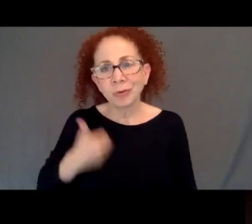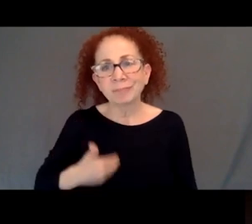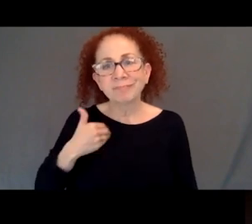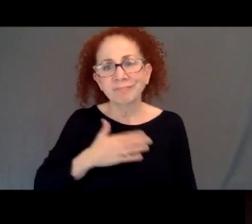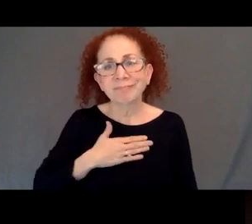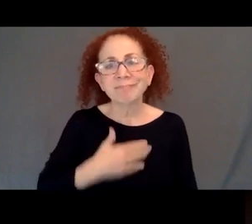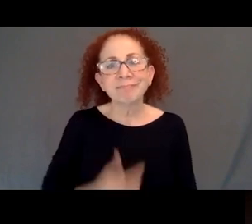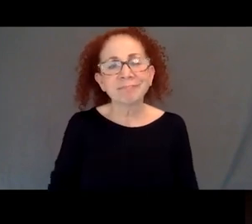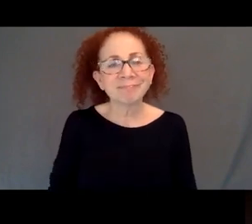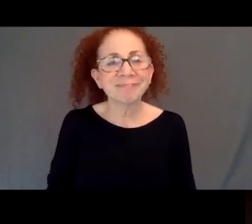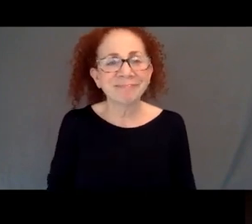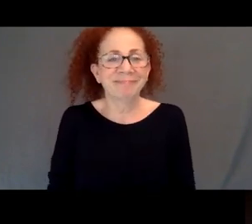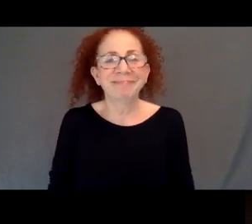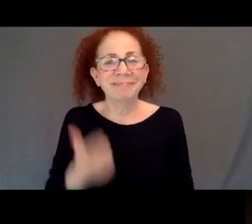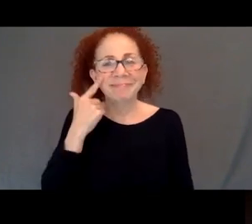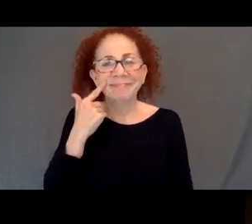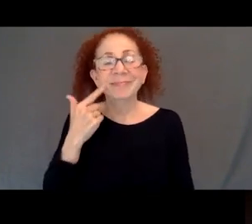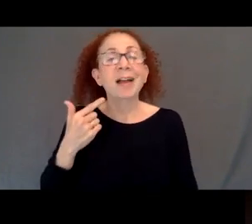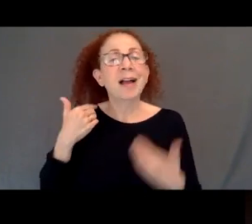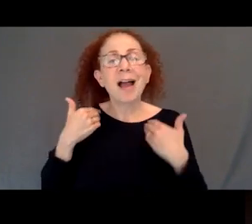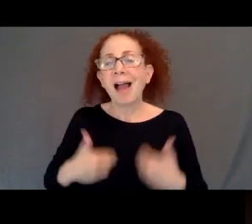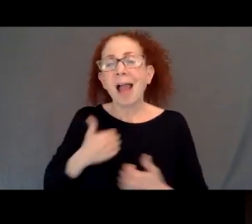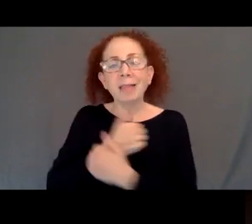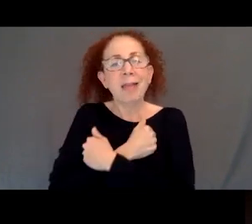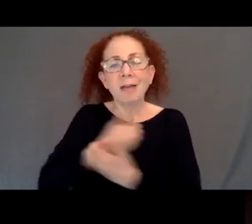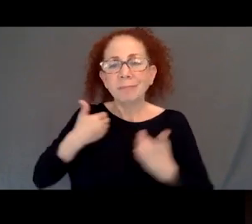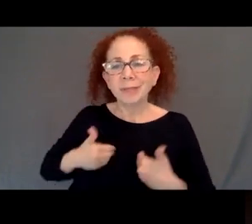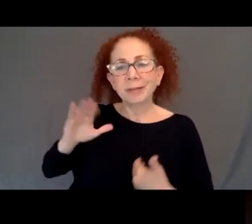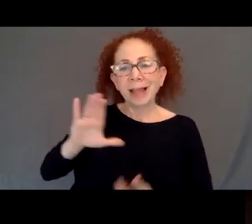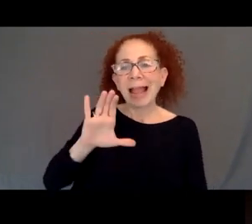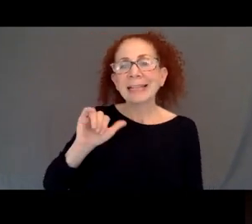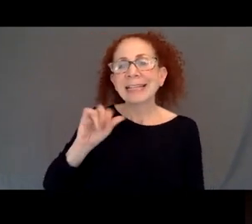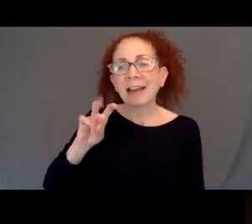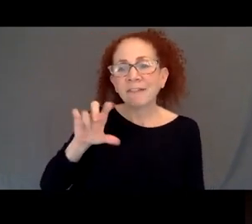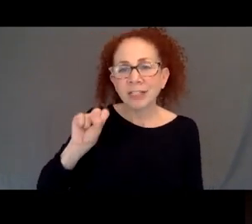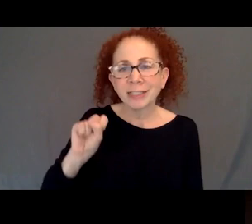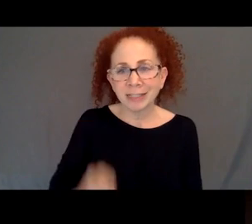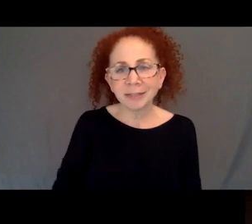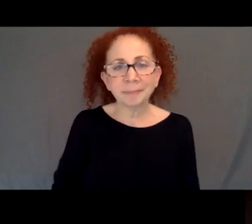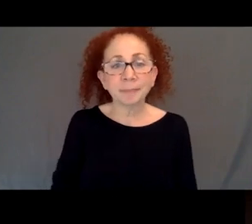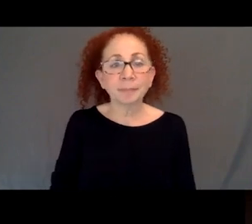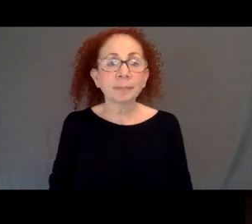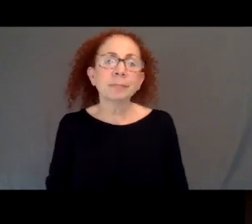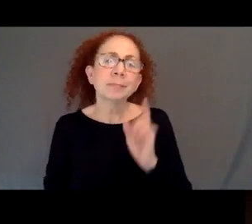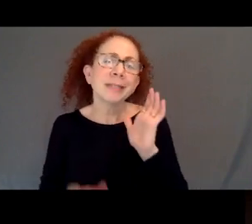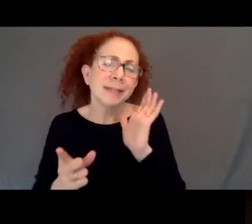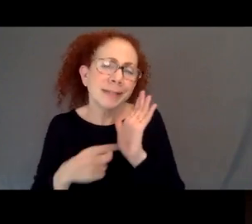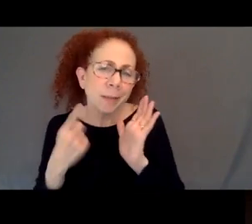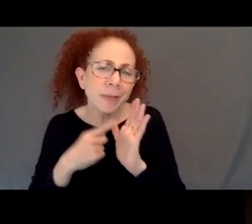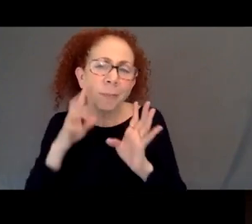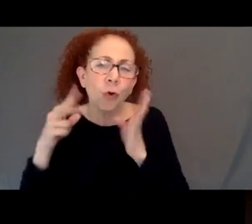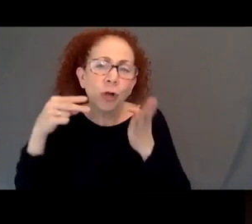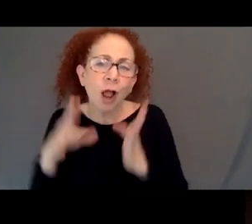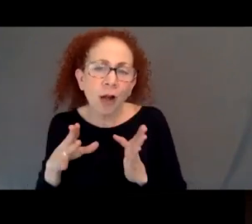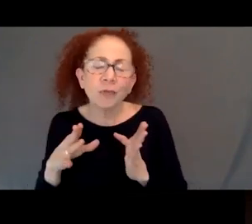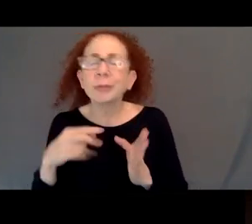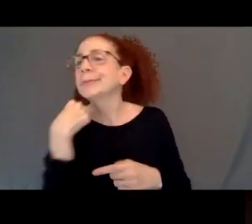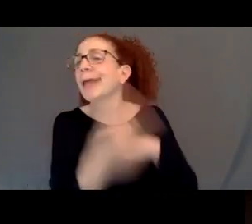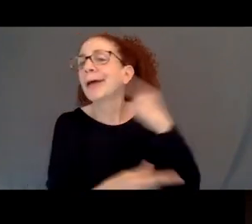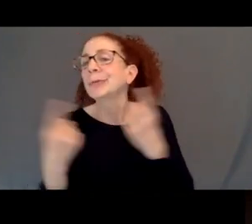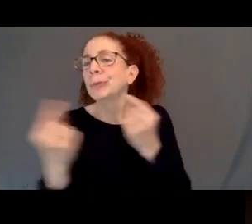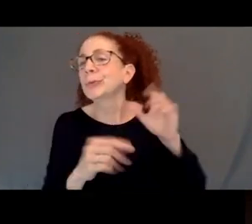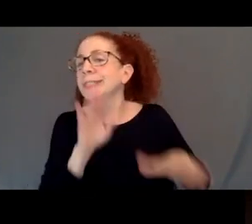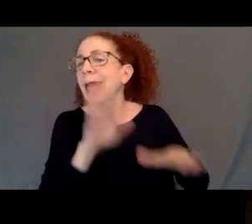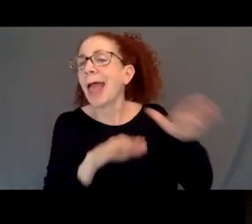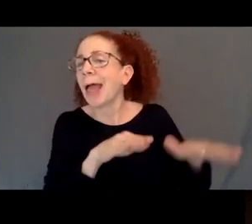That's my story. I love being that canvas. You know, sometimes you get choreographers who will just give you steps and